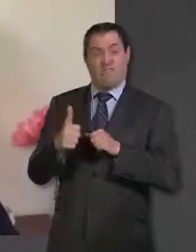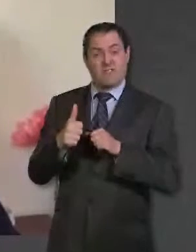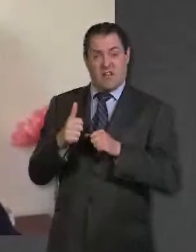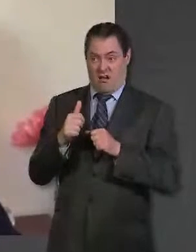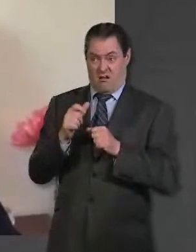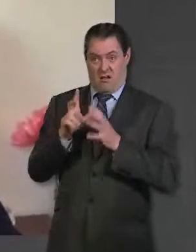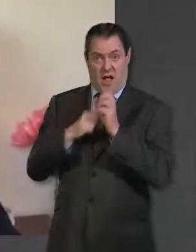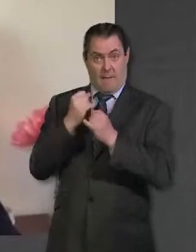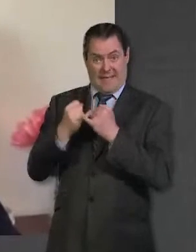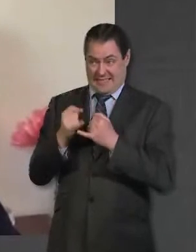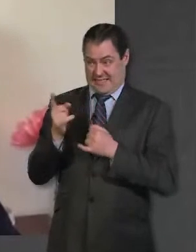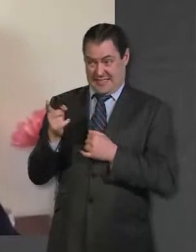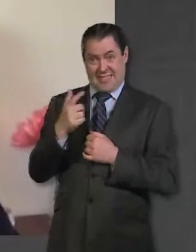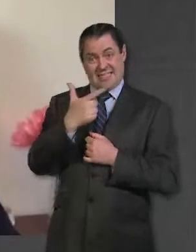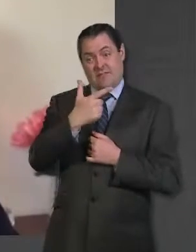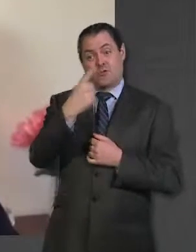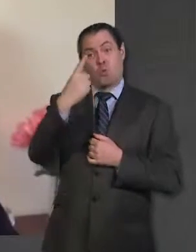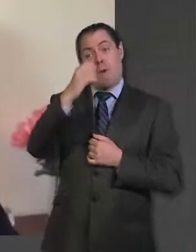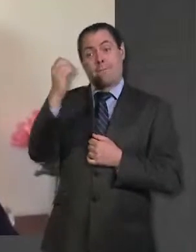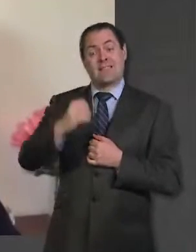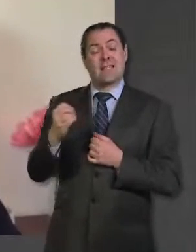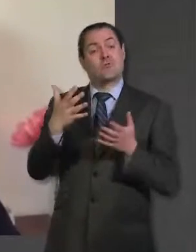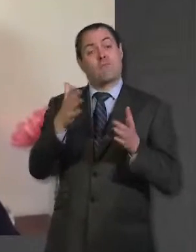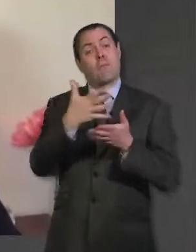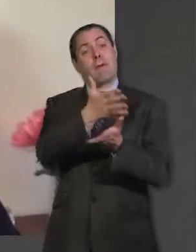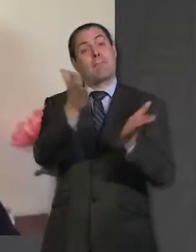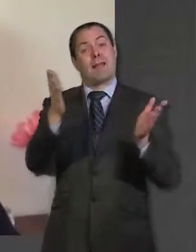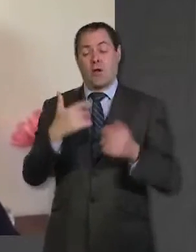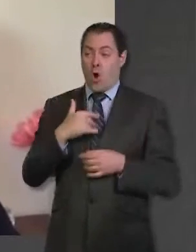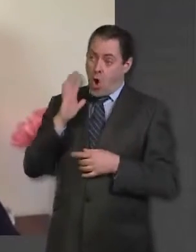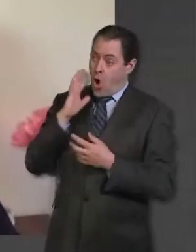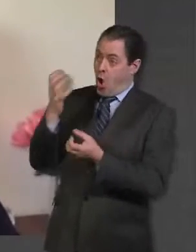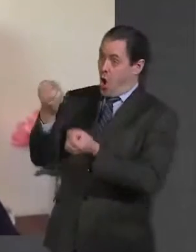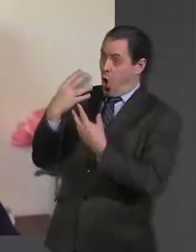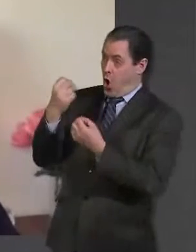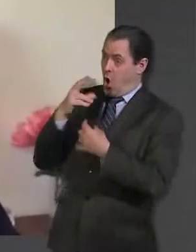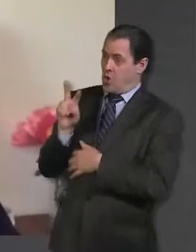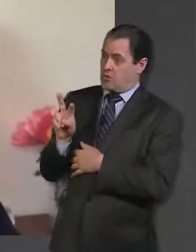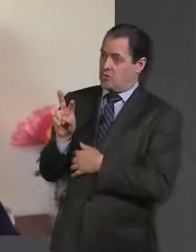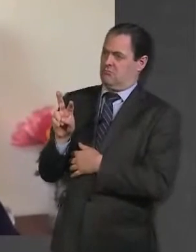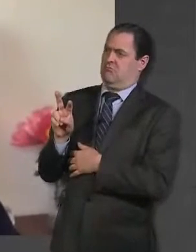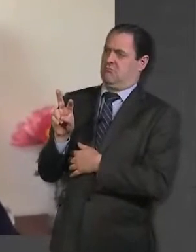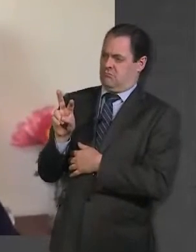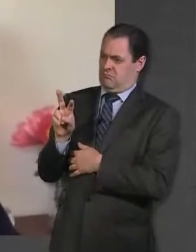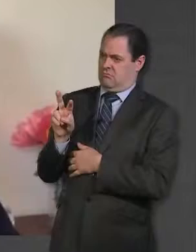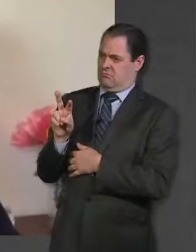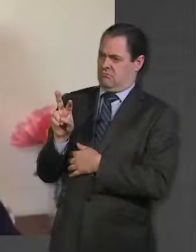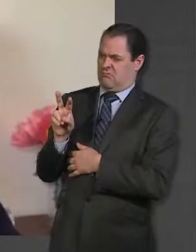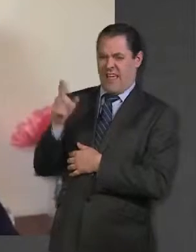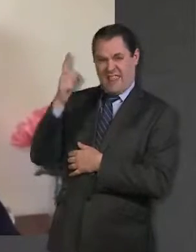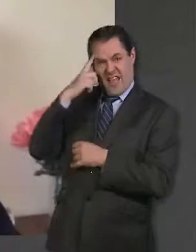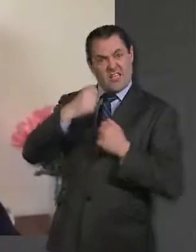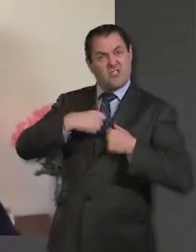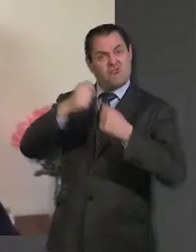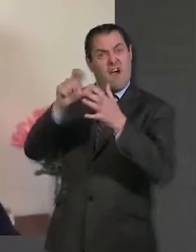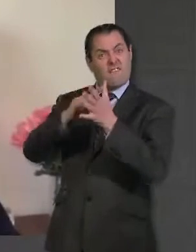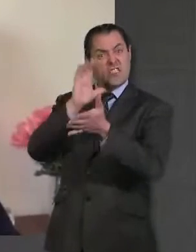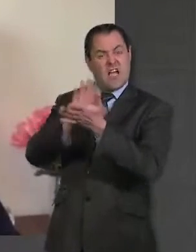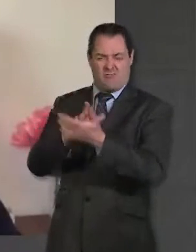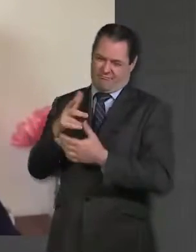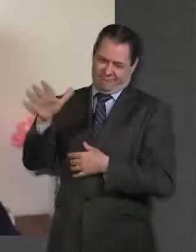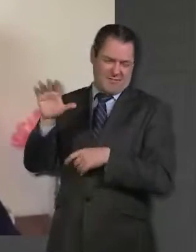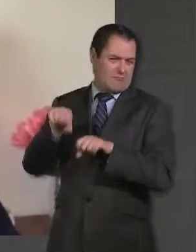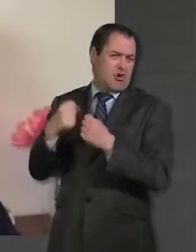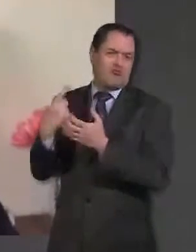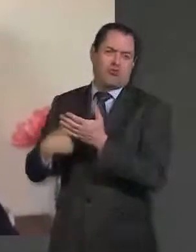said after hearing Mr. Cummings' versions of the events, they believe his drive to Durham broke the lockdown rules. You've just said that it